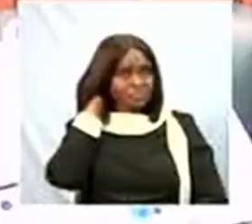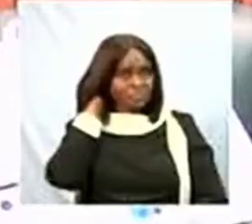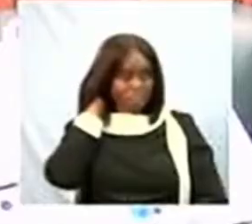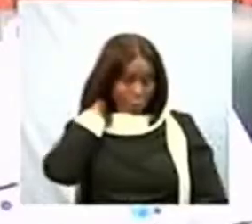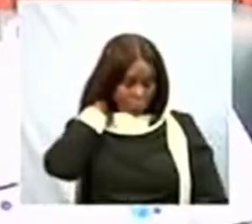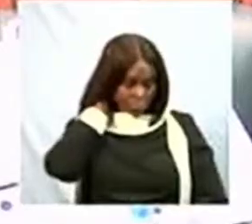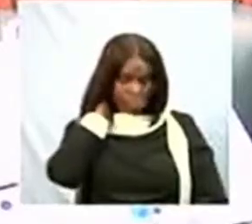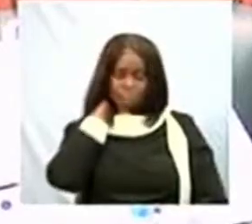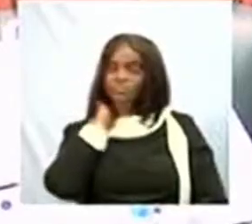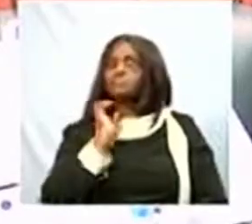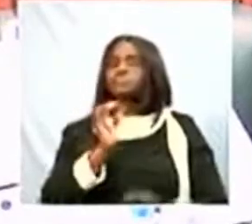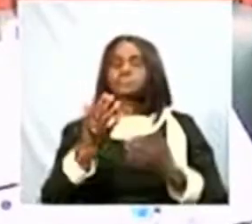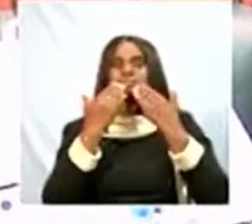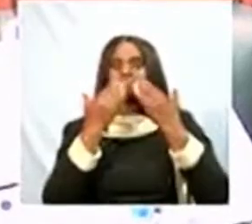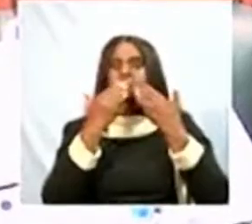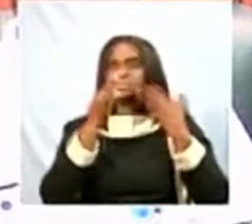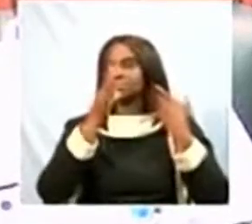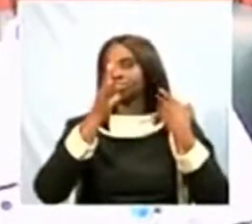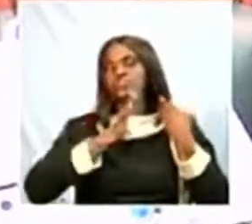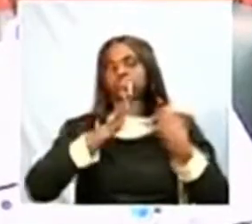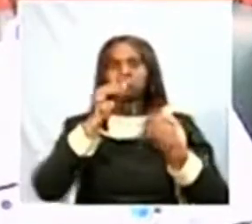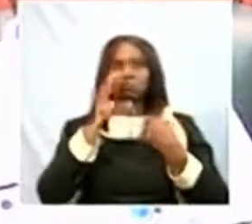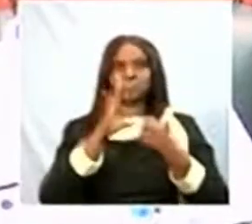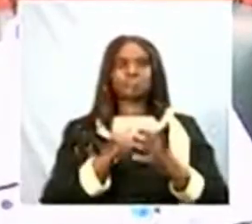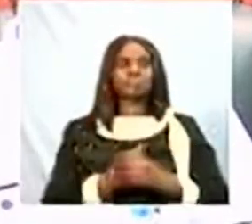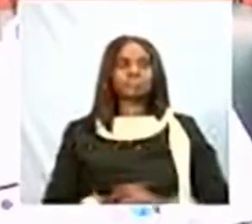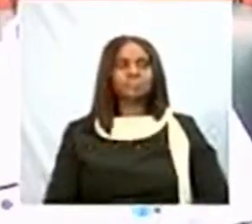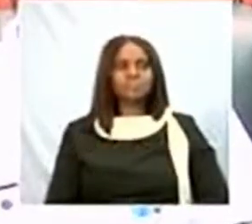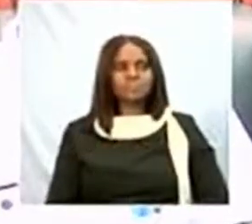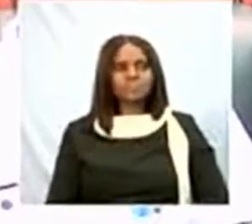Thank you, Madam Speaker.